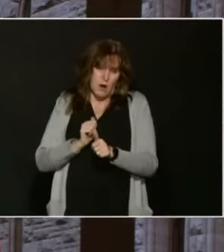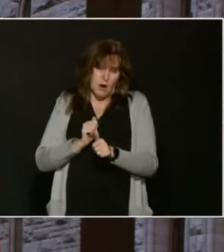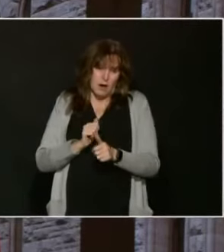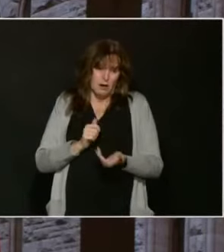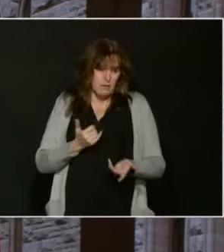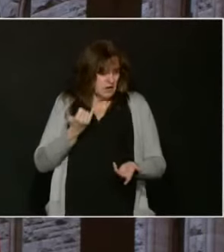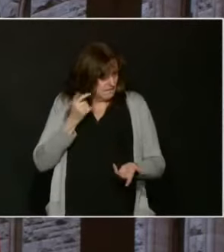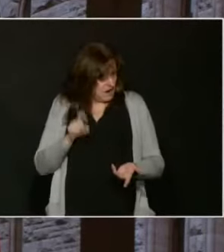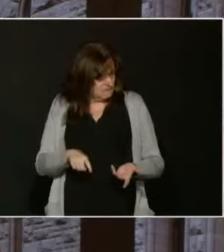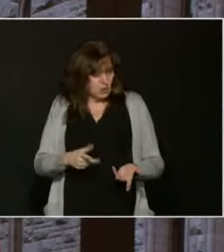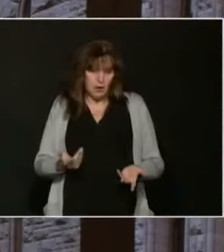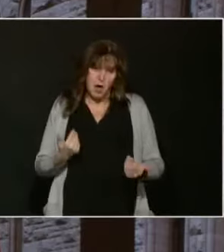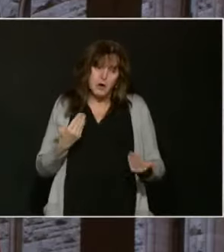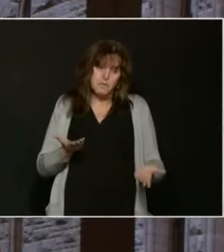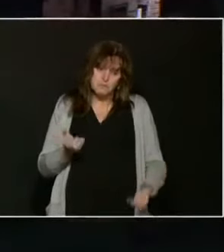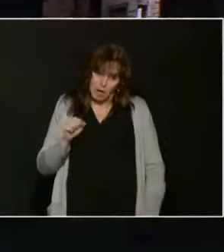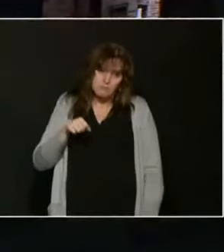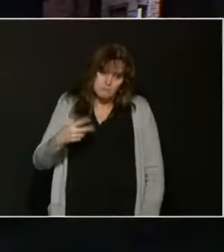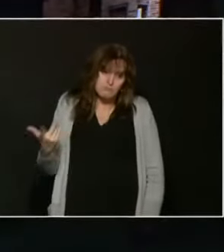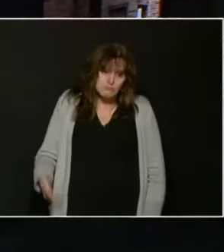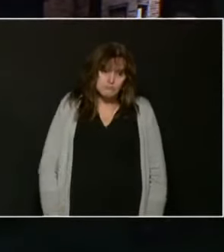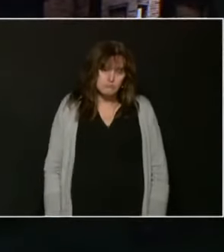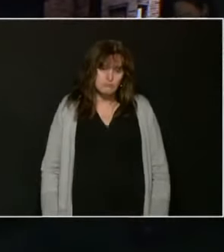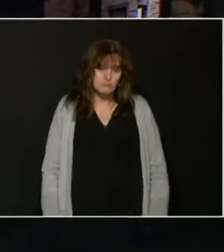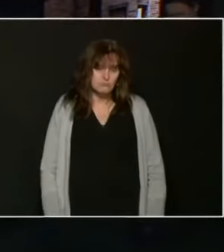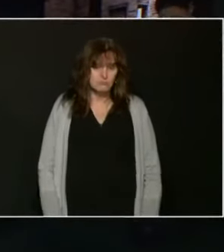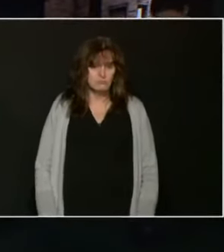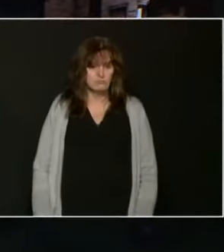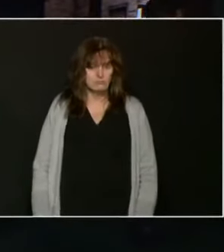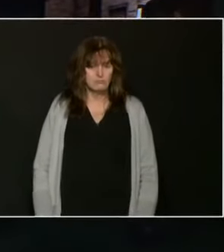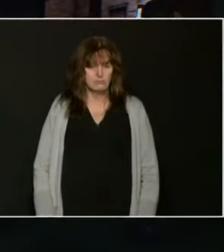question. Your next question comes